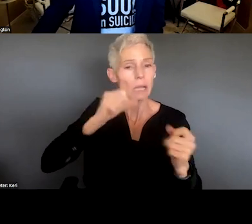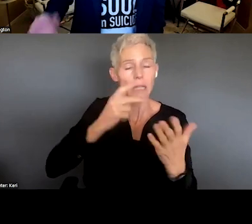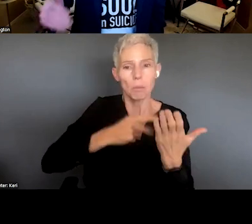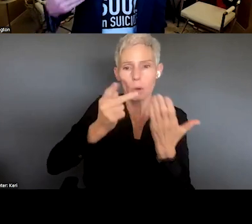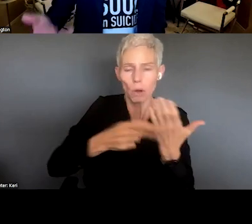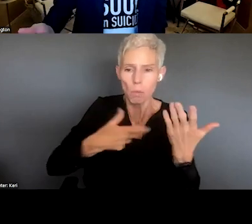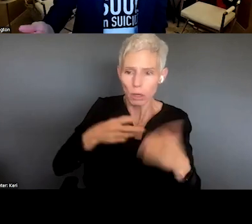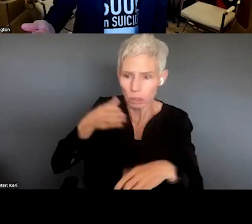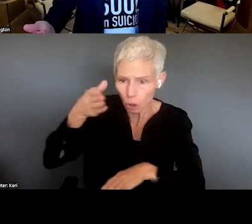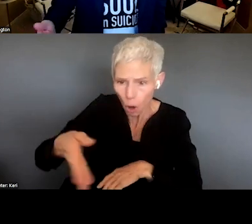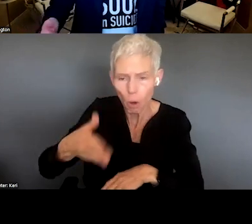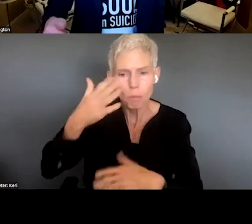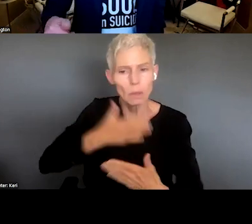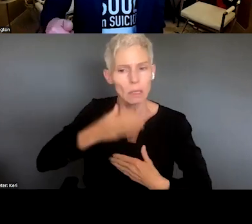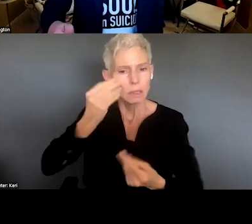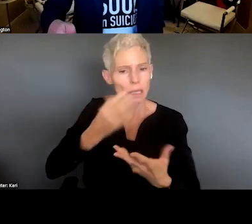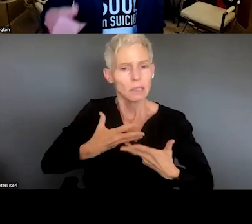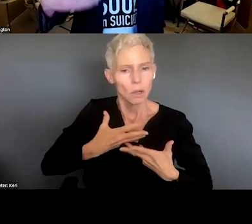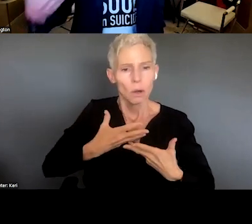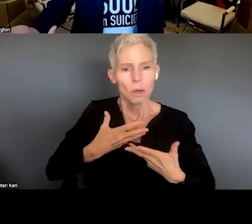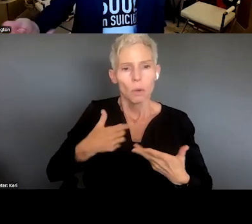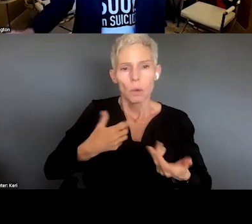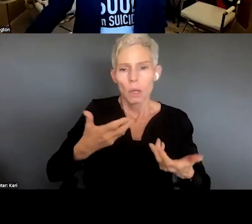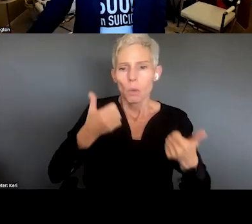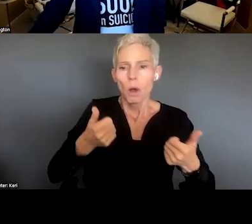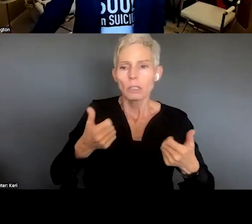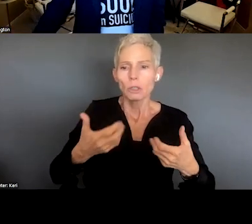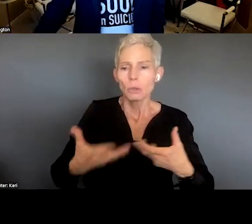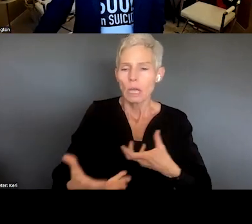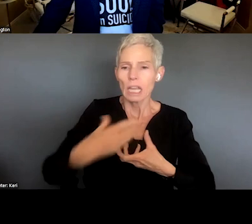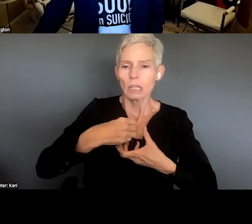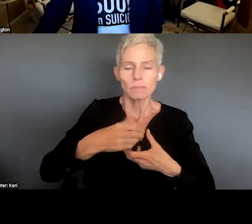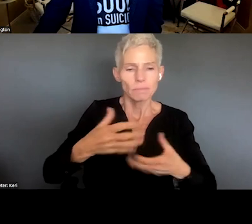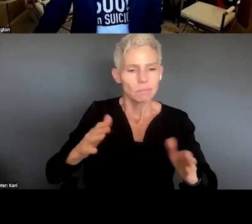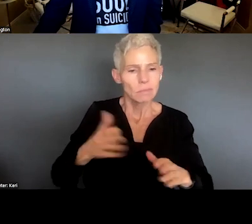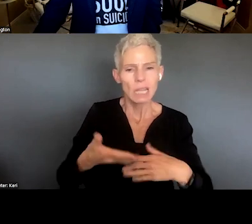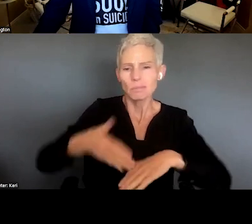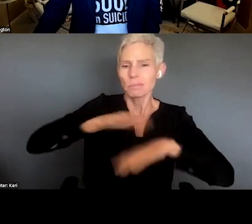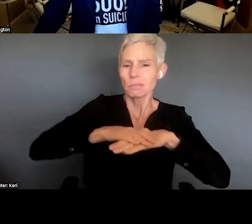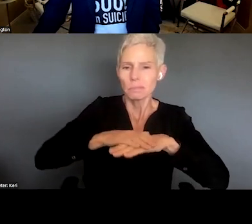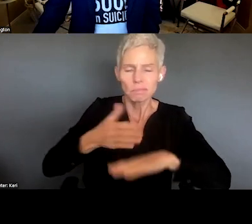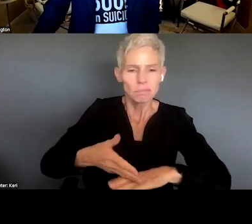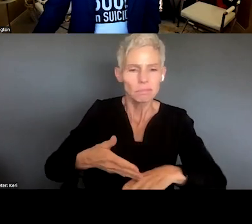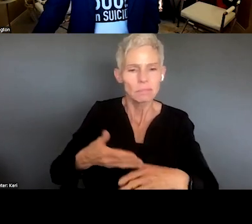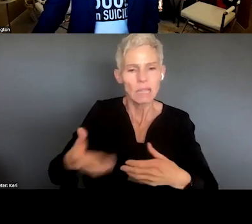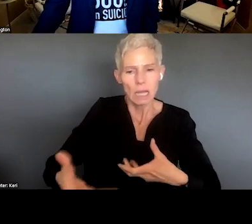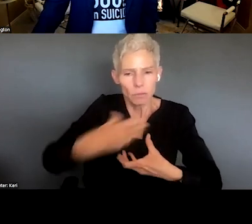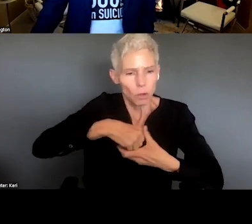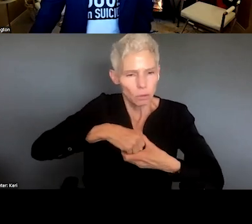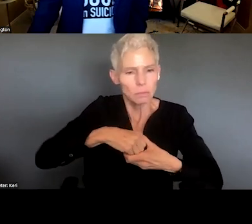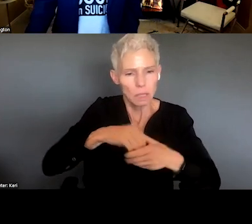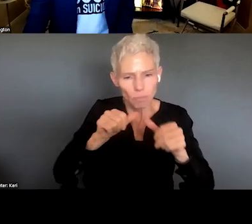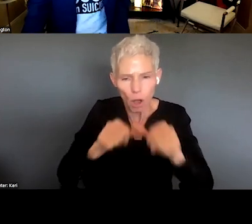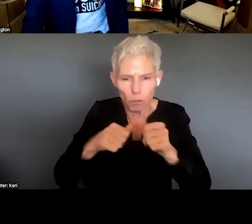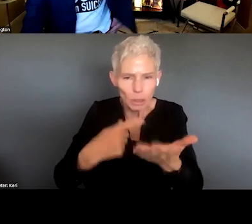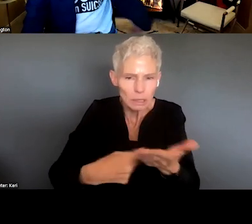But we're also attempting to increase the engagement of the program through ongoing debates.